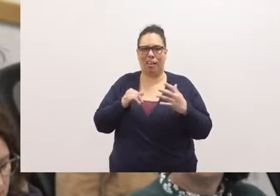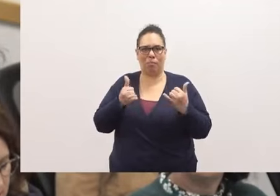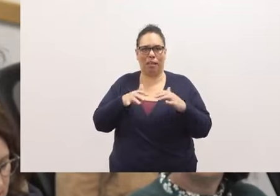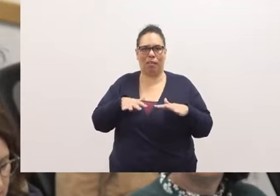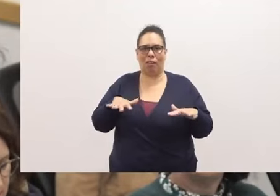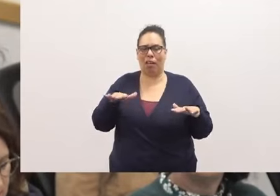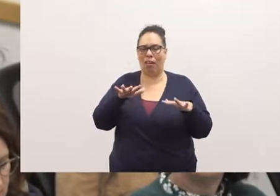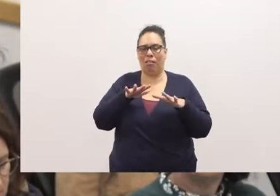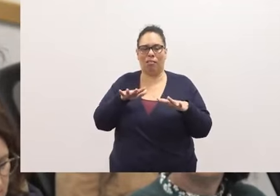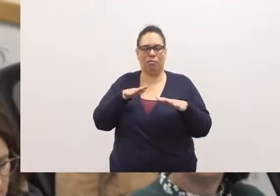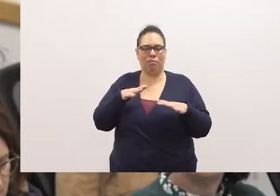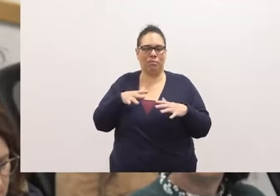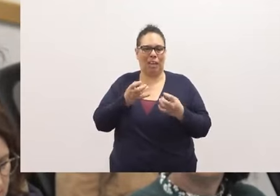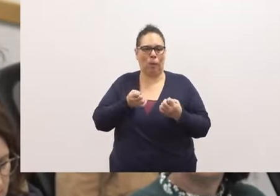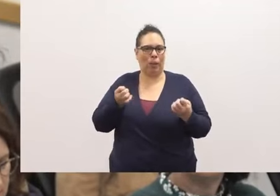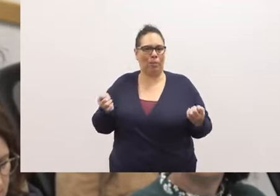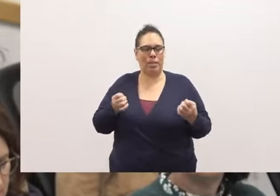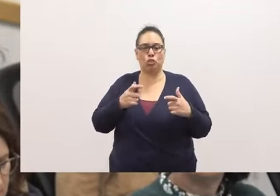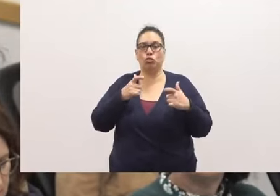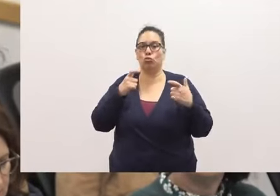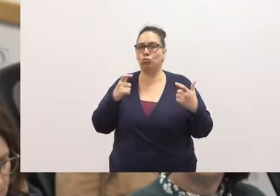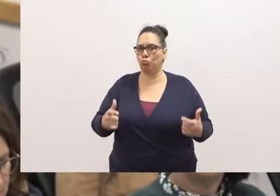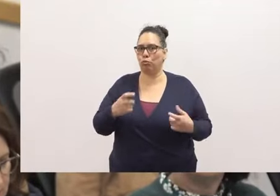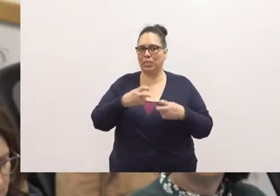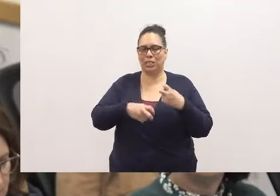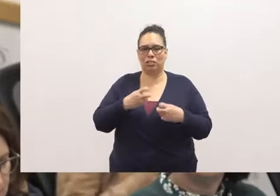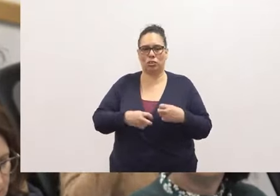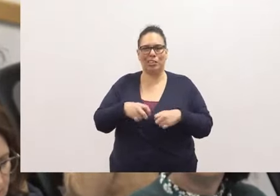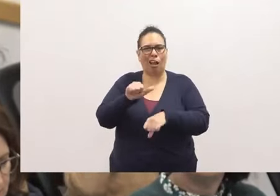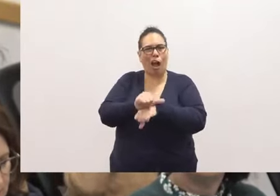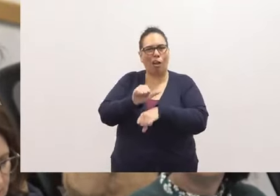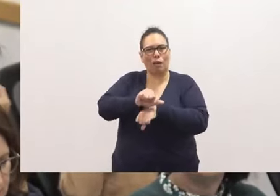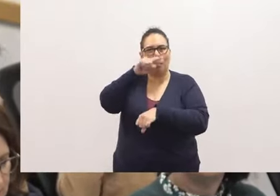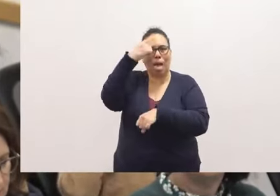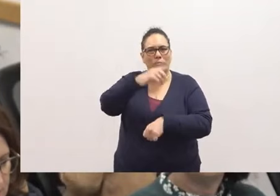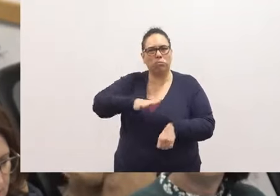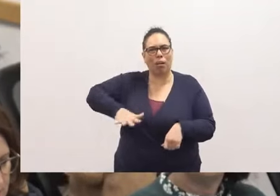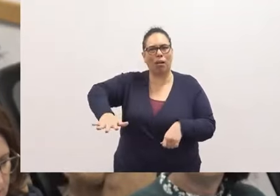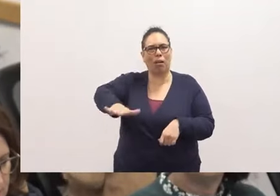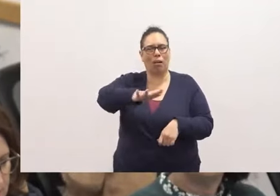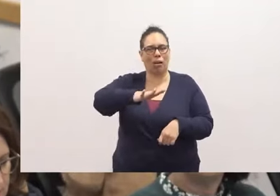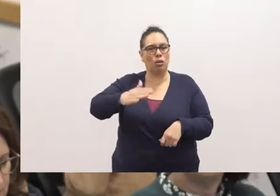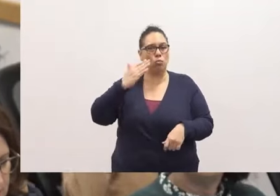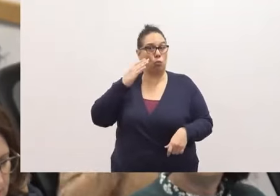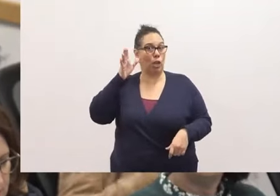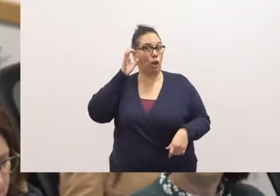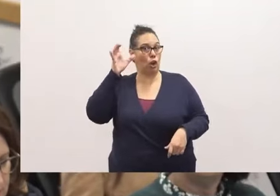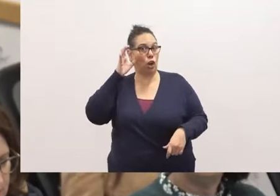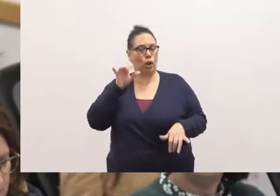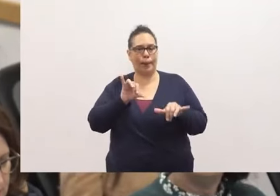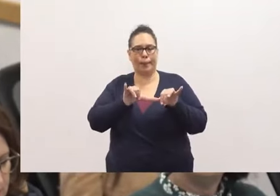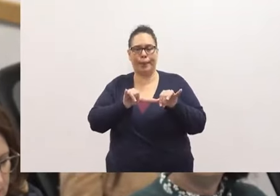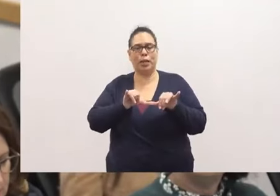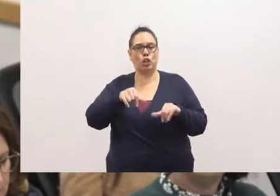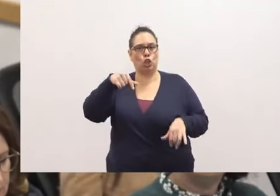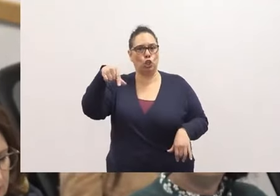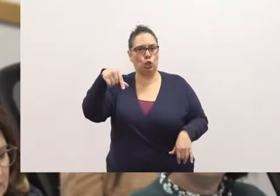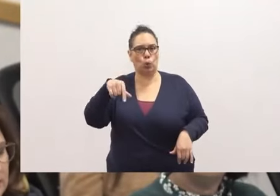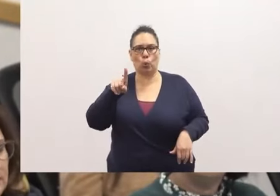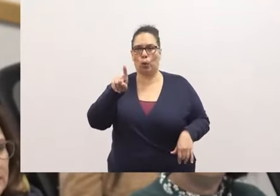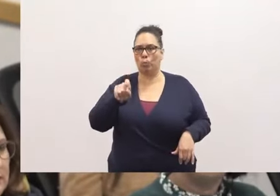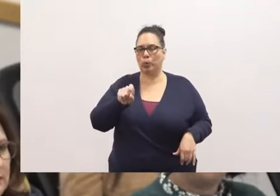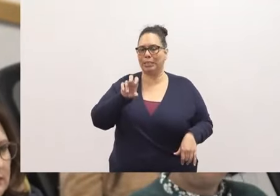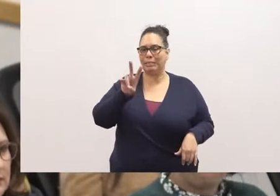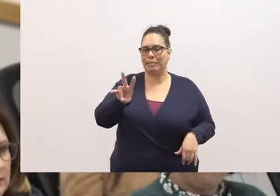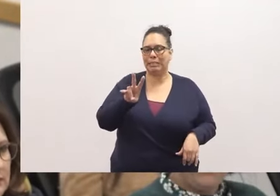huge issue. It's pretty much all concrete. And so when we heard of Measure Q and the $1.7 billion